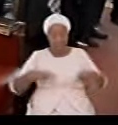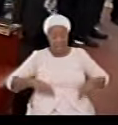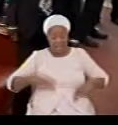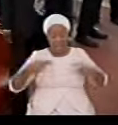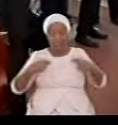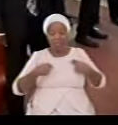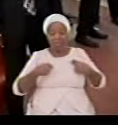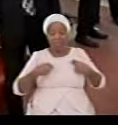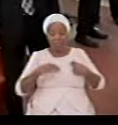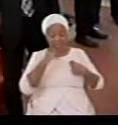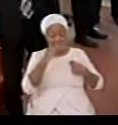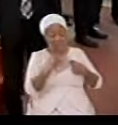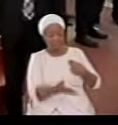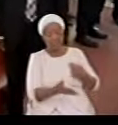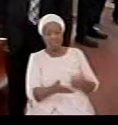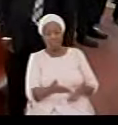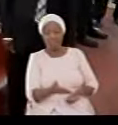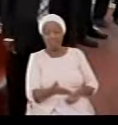Health available,